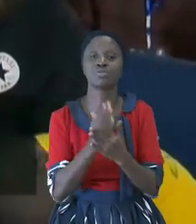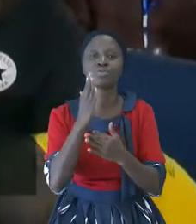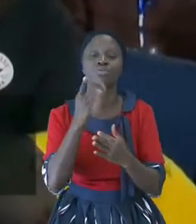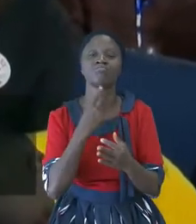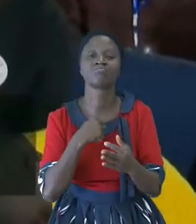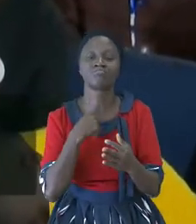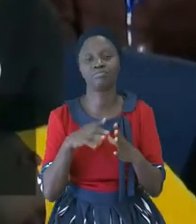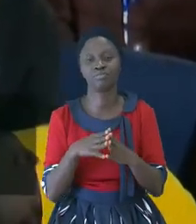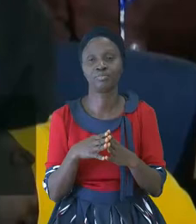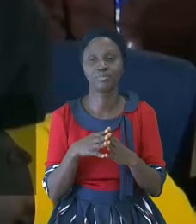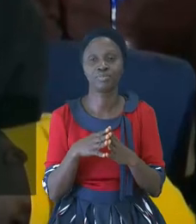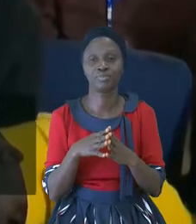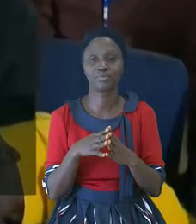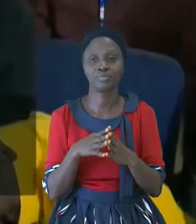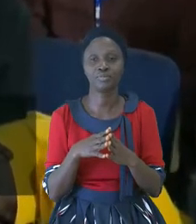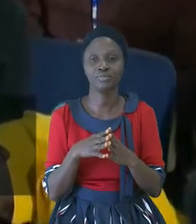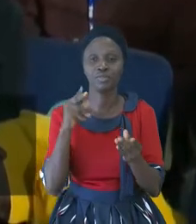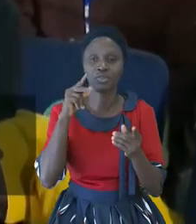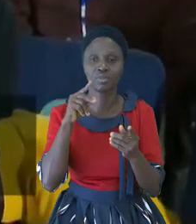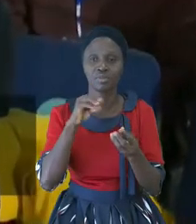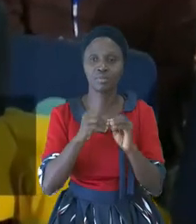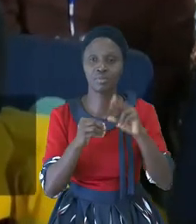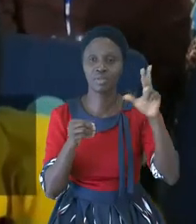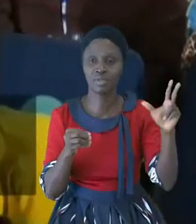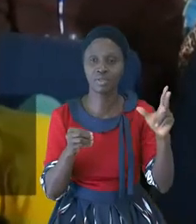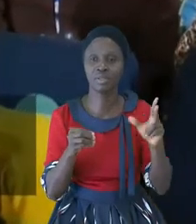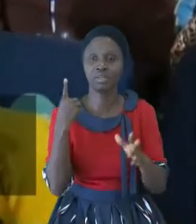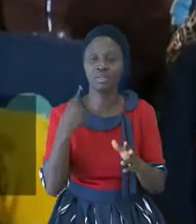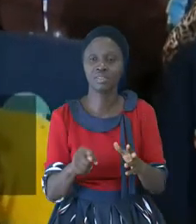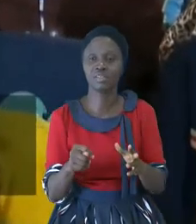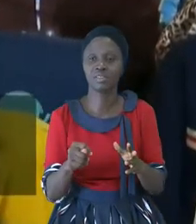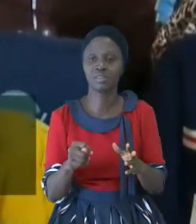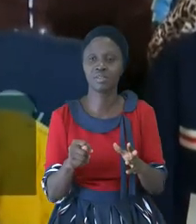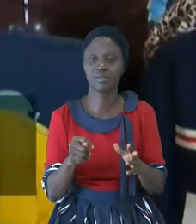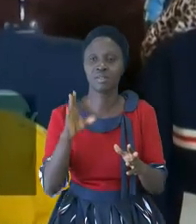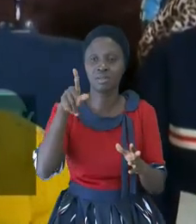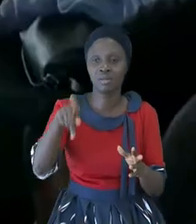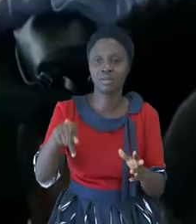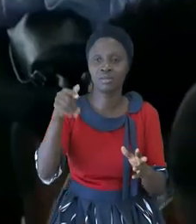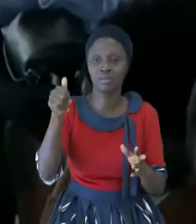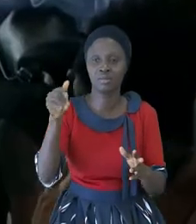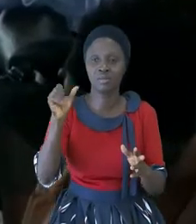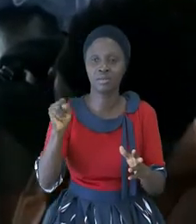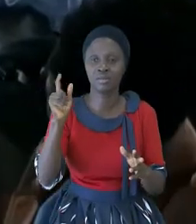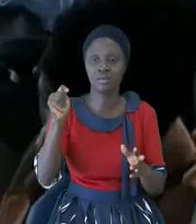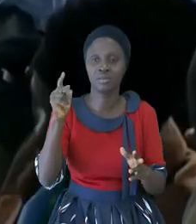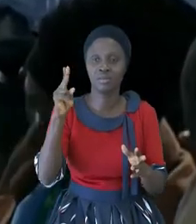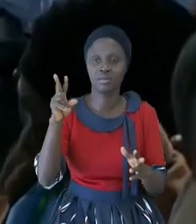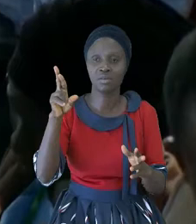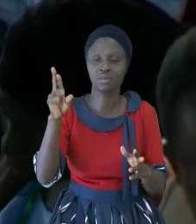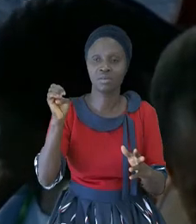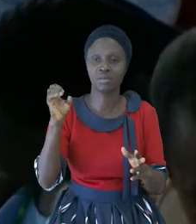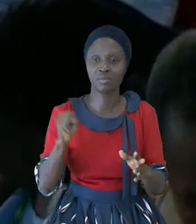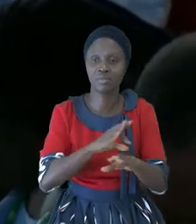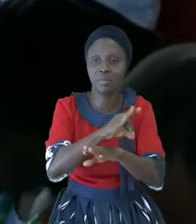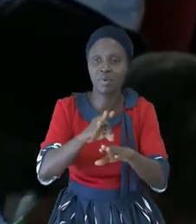of the shepherd. The pastures, he leadeth me to lie down in green pastures.